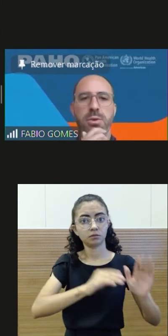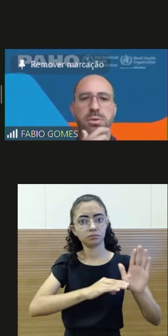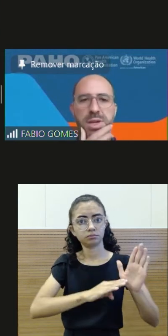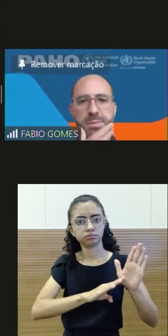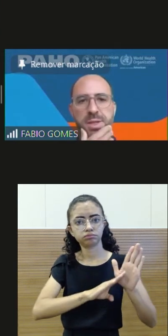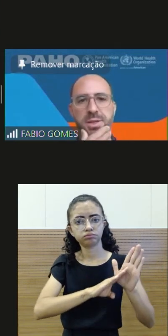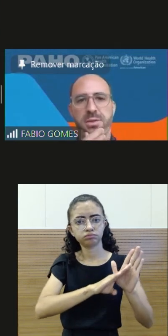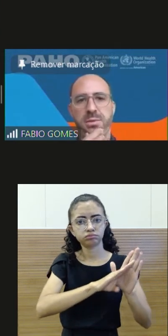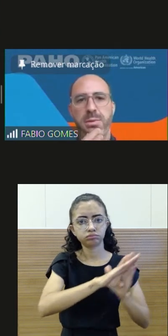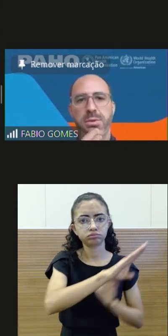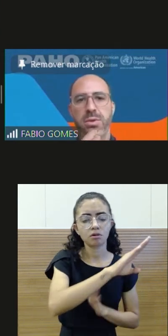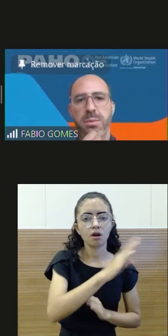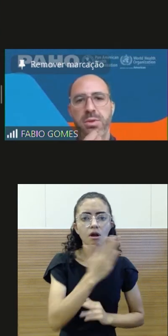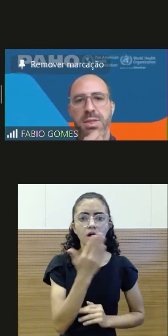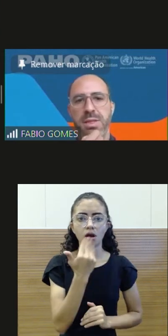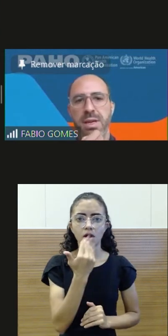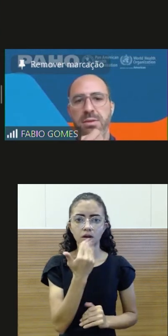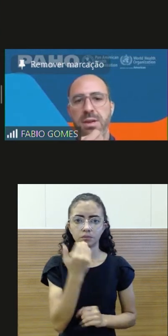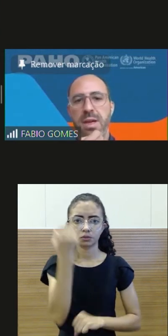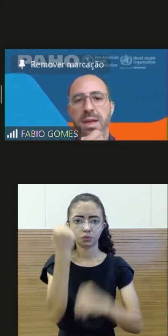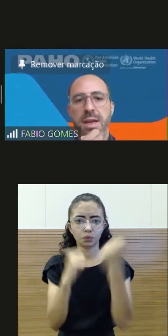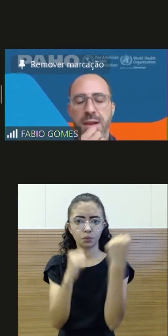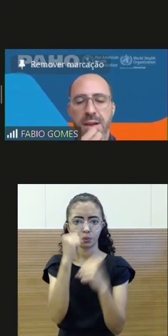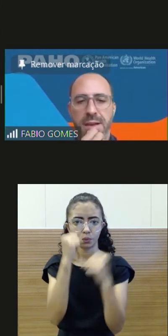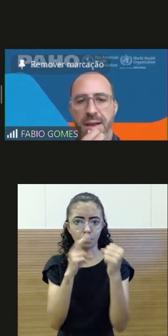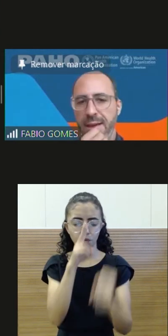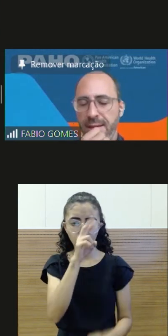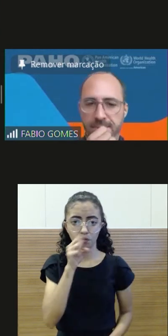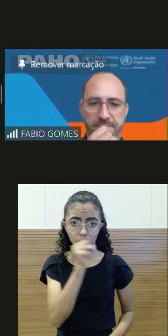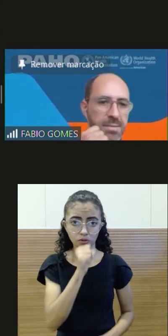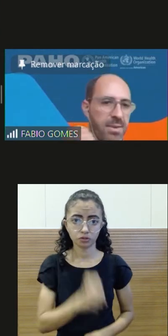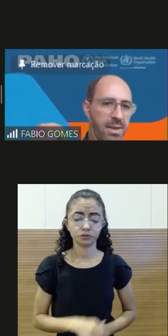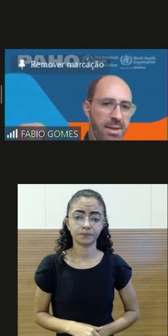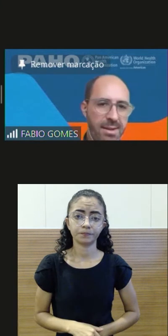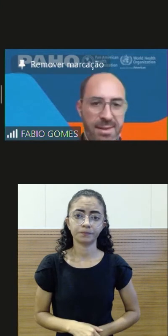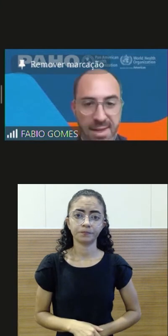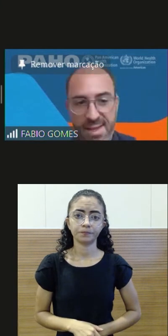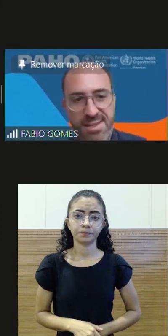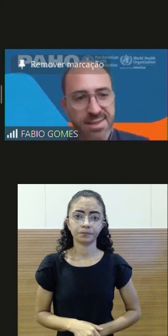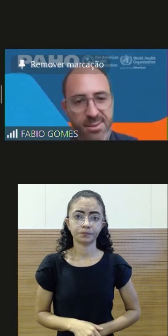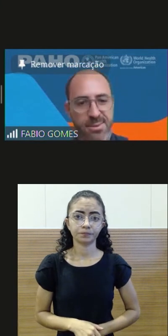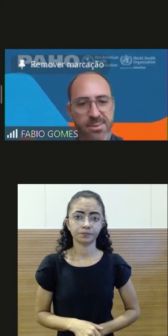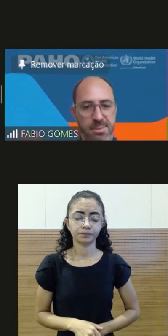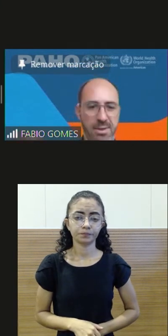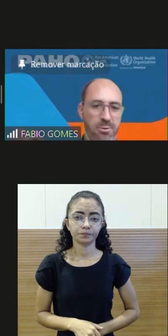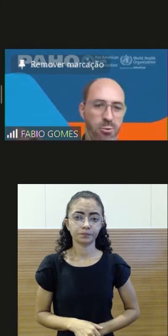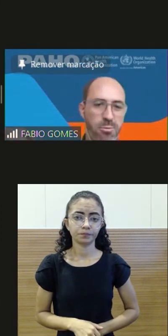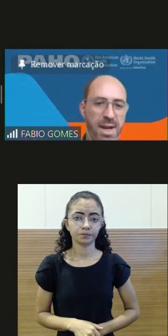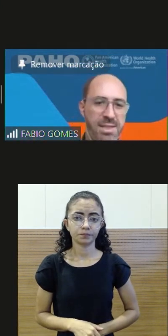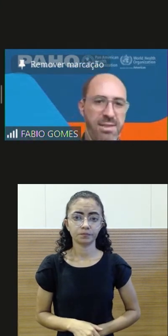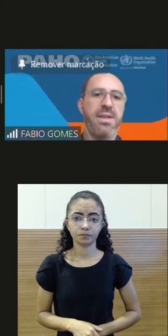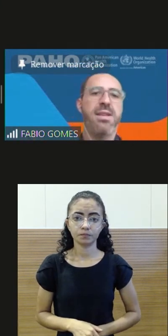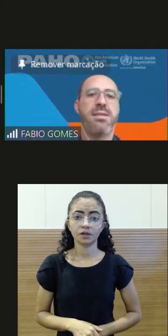growth of products and beverages that are ultra-processed